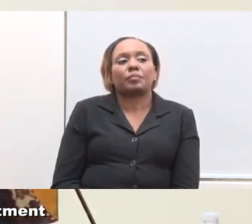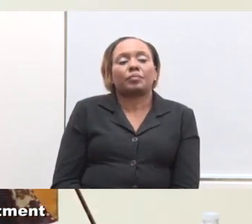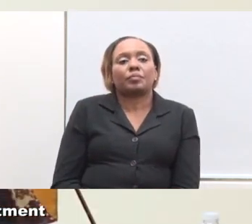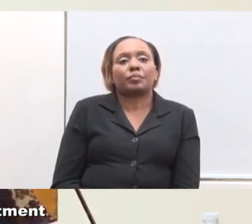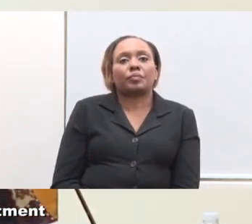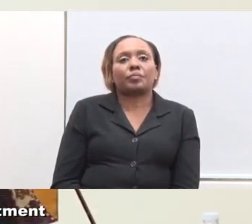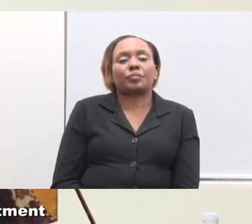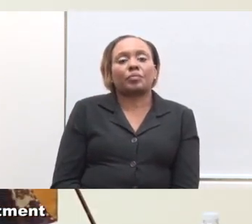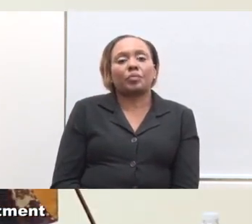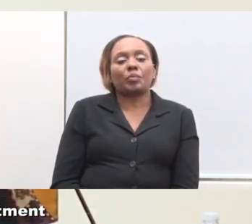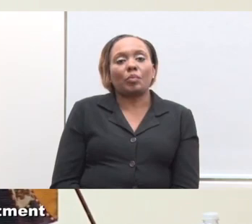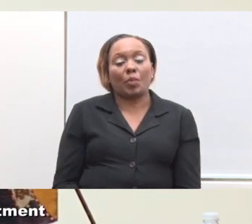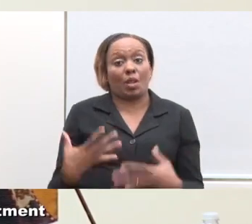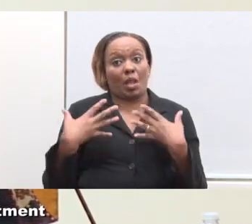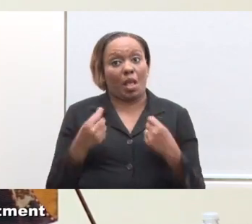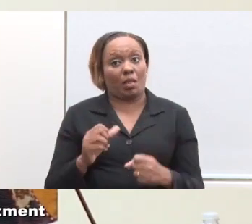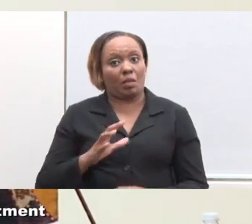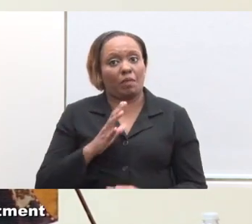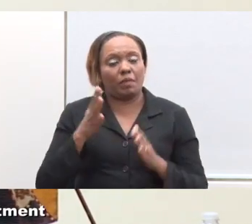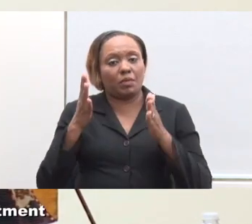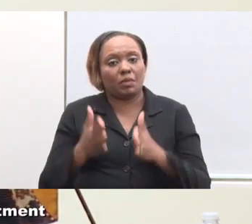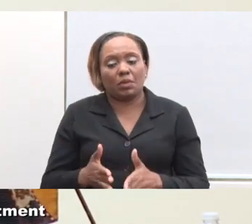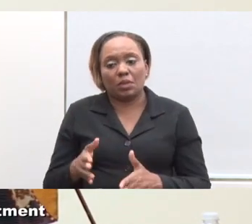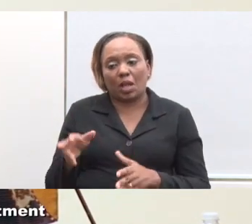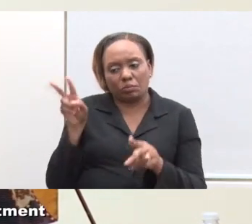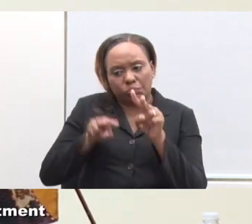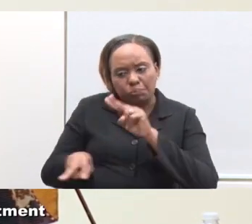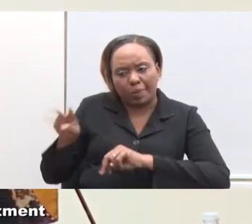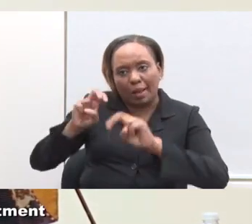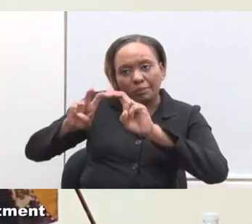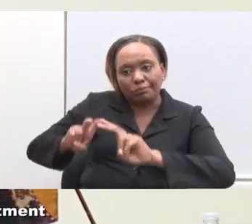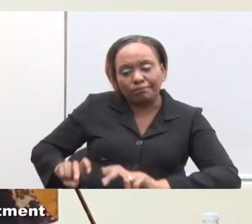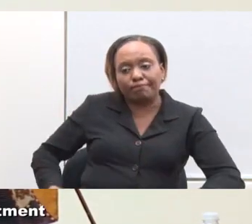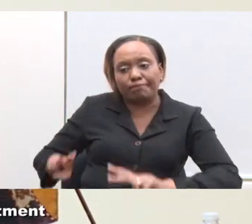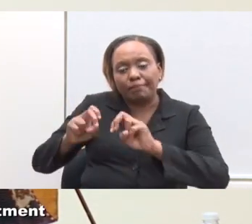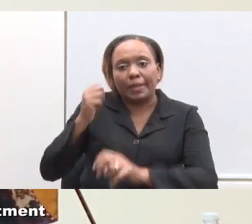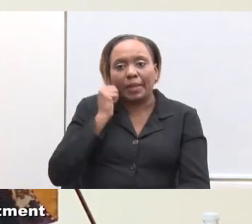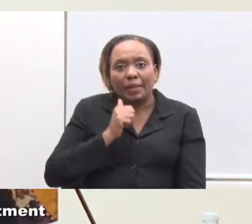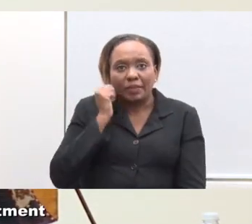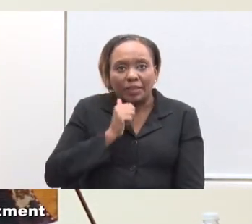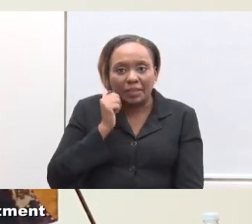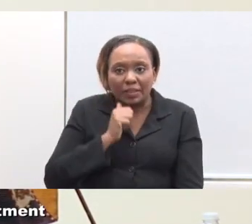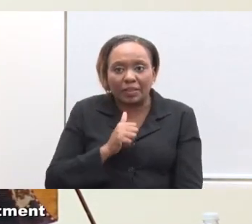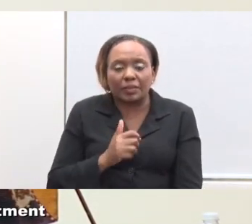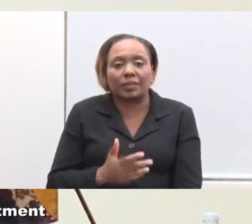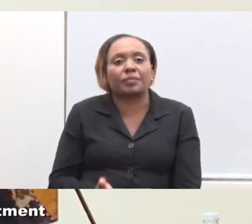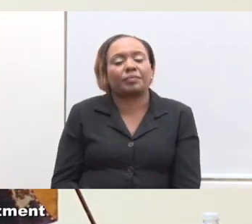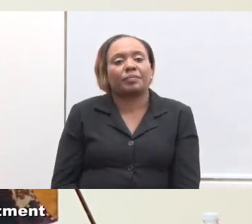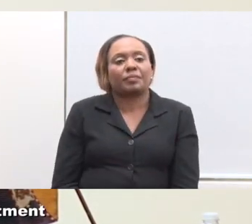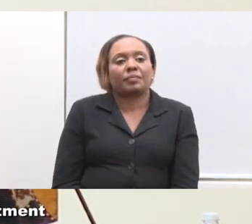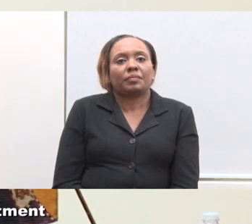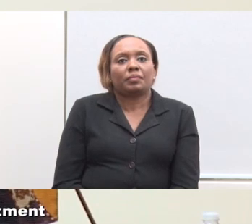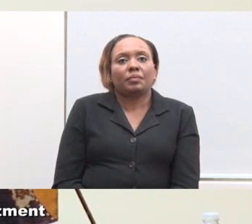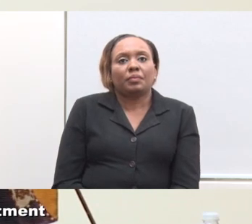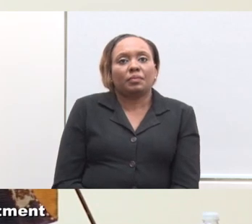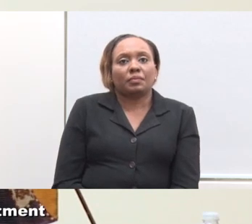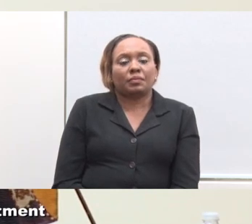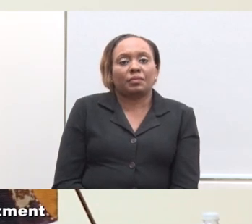officials have also been monitoring those self-quarantine people on a daily basis. I